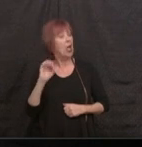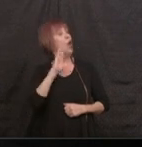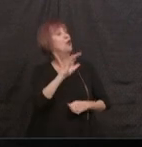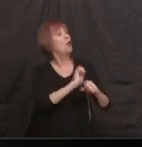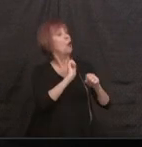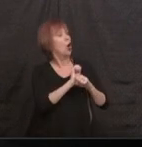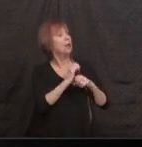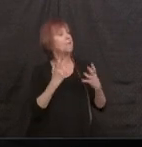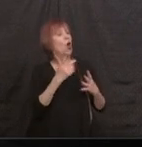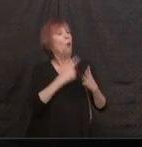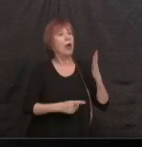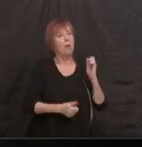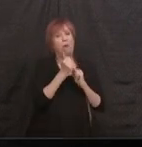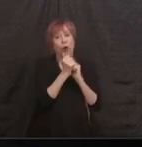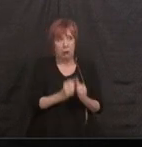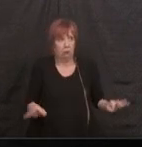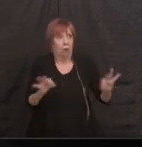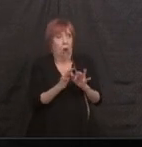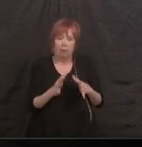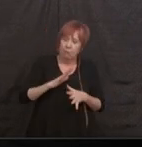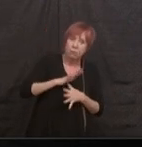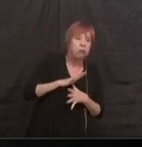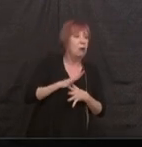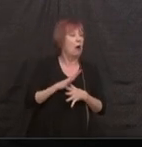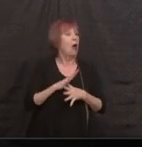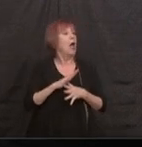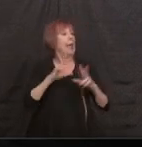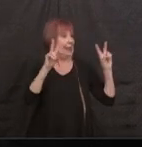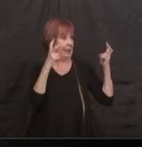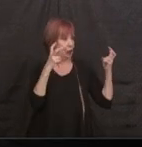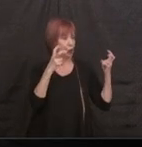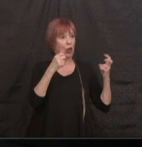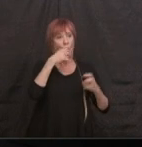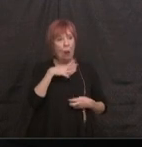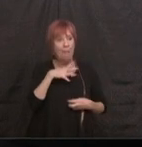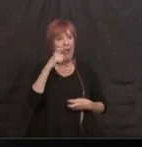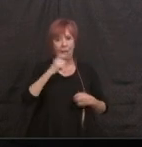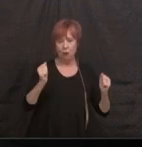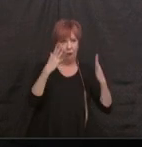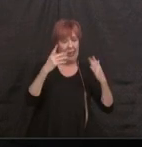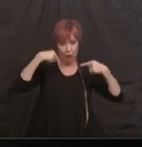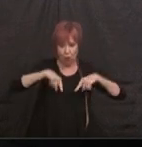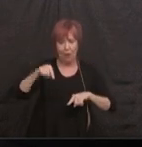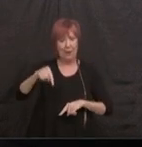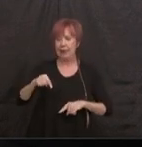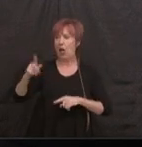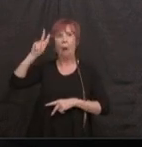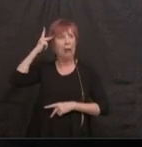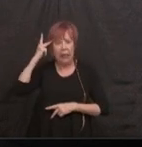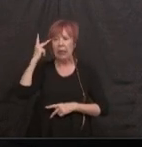are the most pressing issues facing women in this current political, social, and cultural moment?